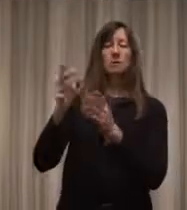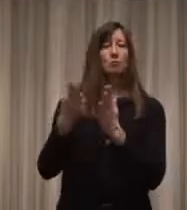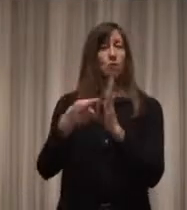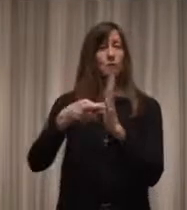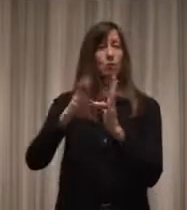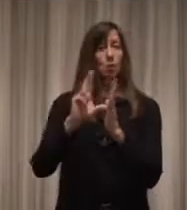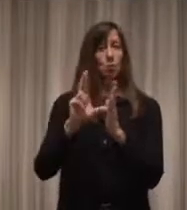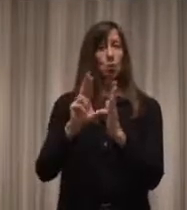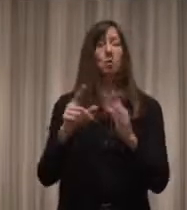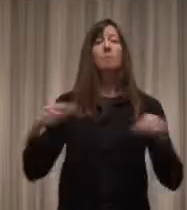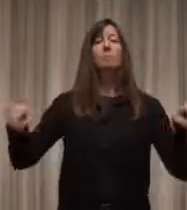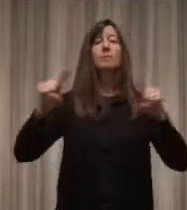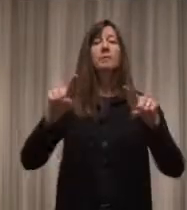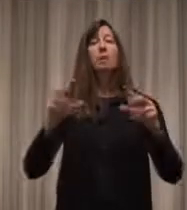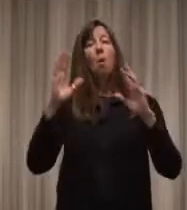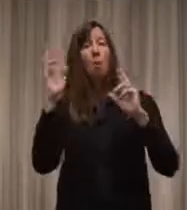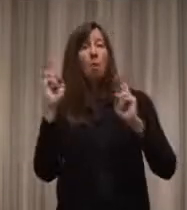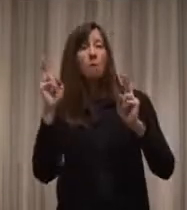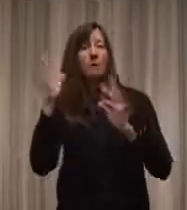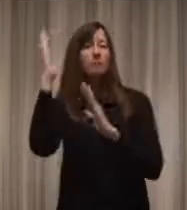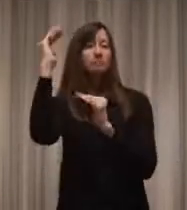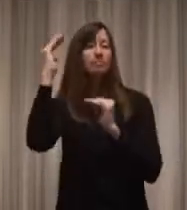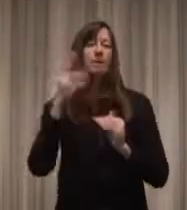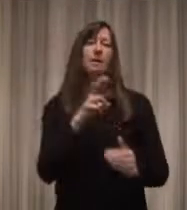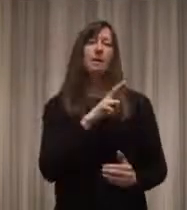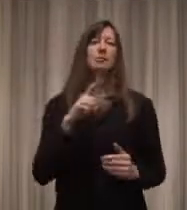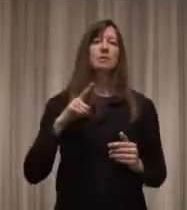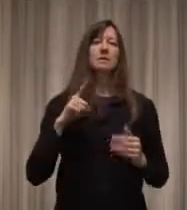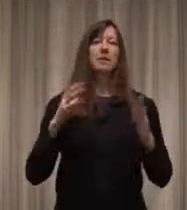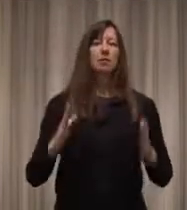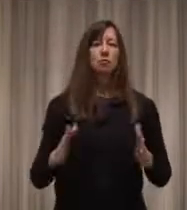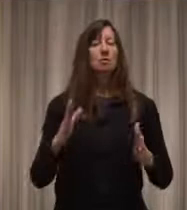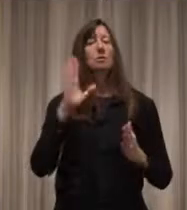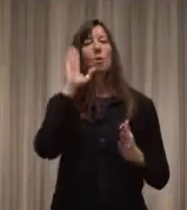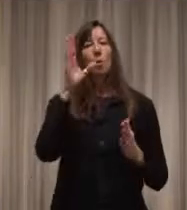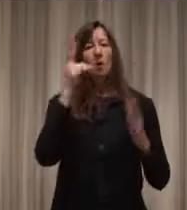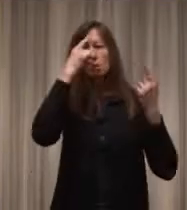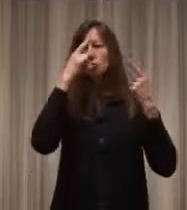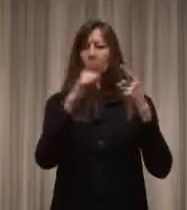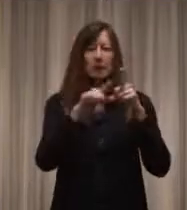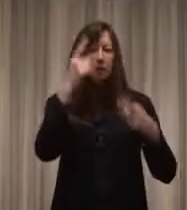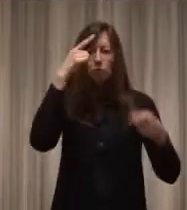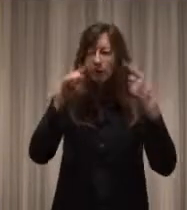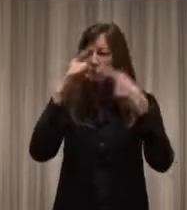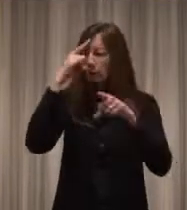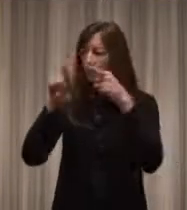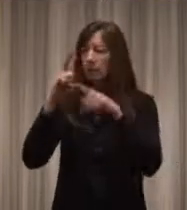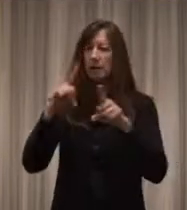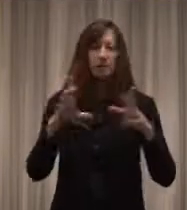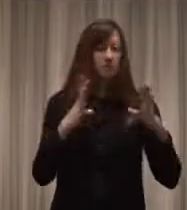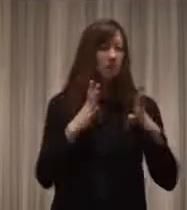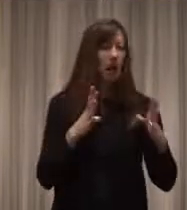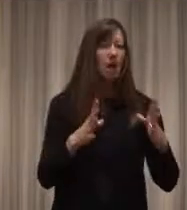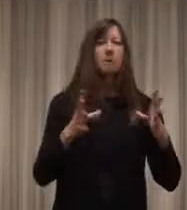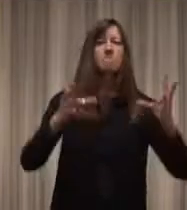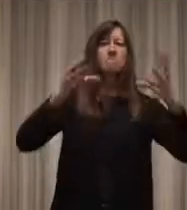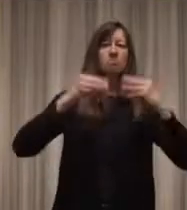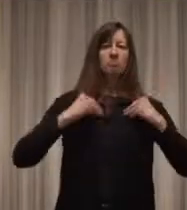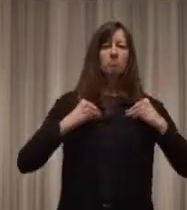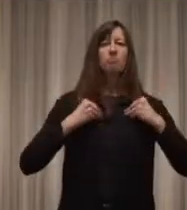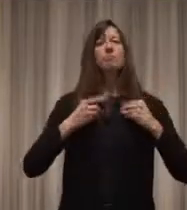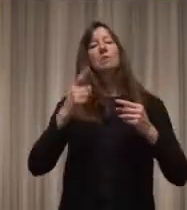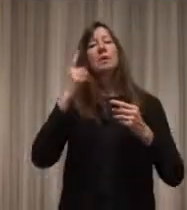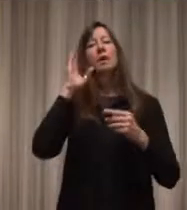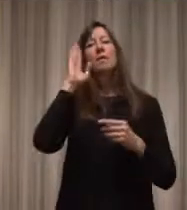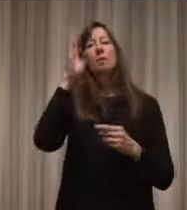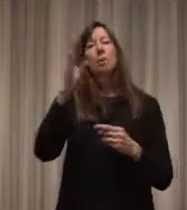will agree that this is a great report. I think they will, and that will be approved and codified in the next month or